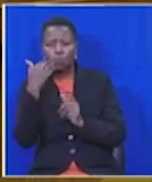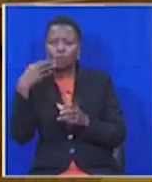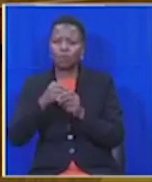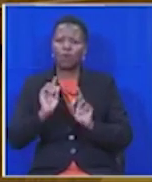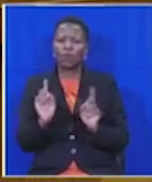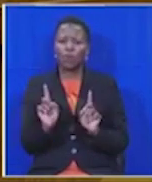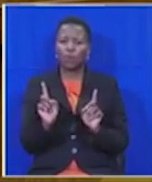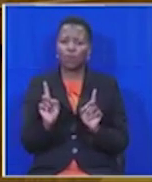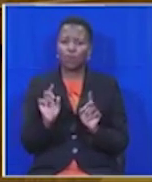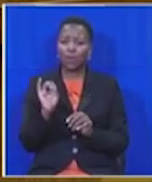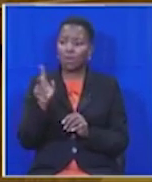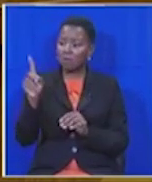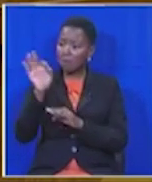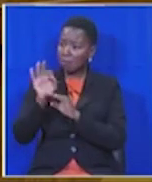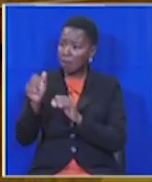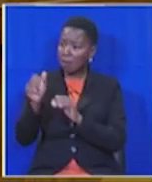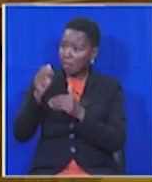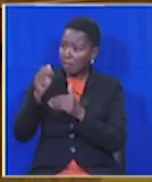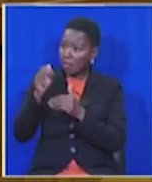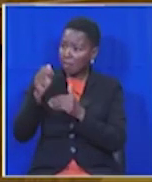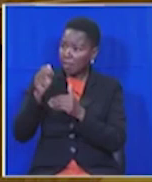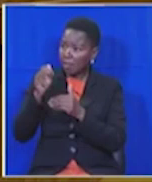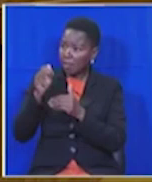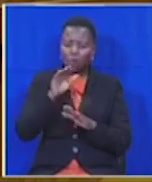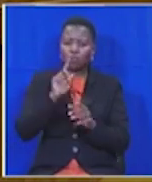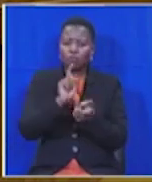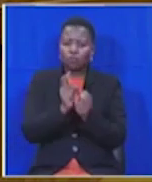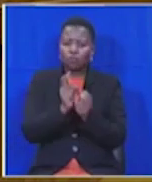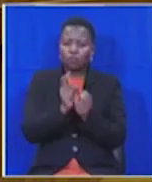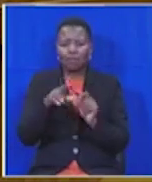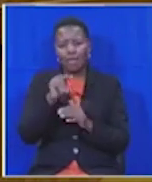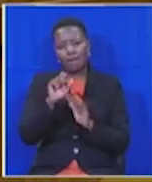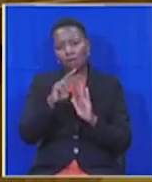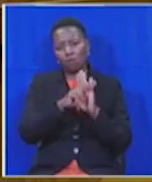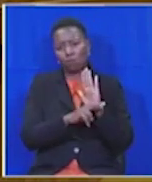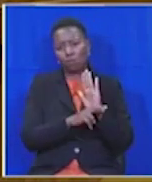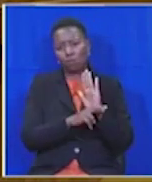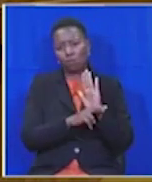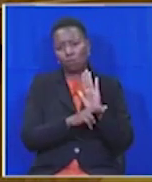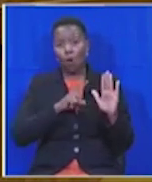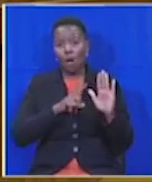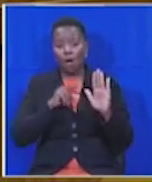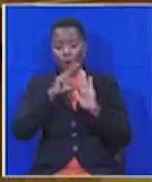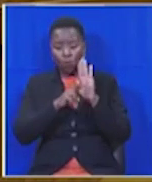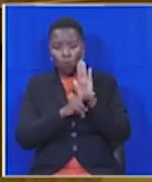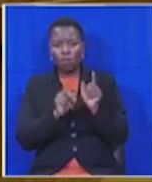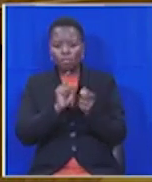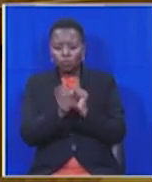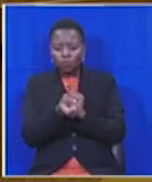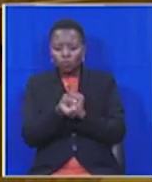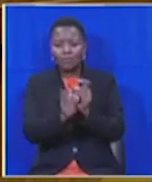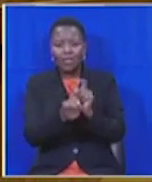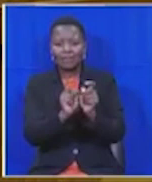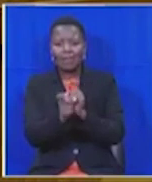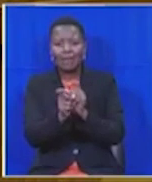not allow us to amend the rules of the National Assembly. Because if you amend the rules because poor